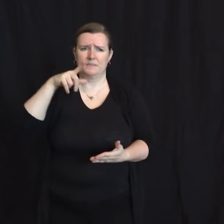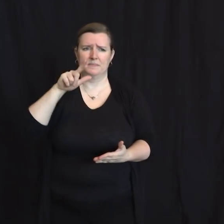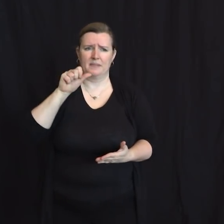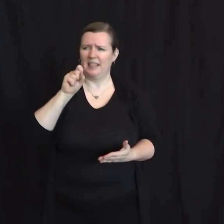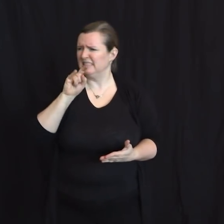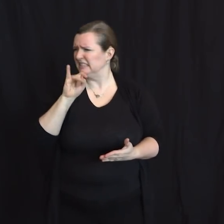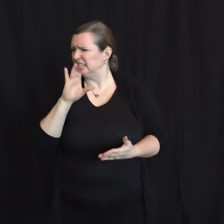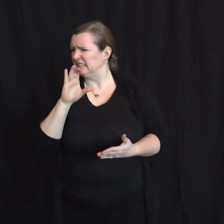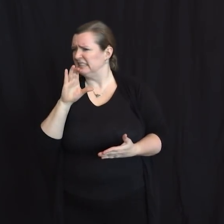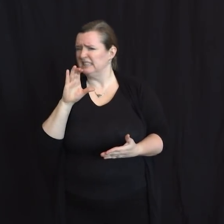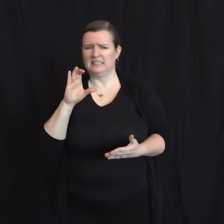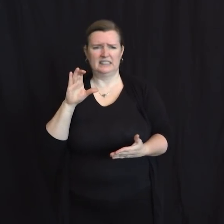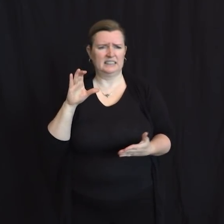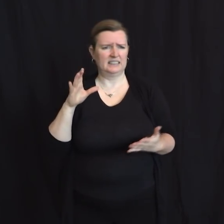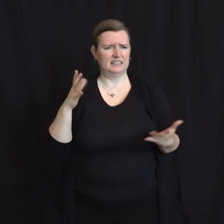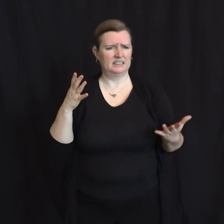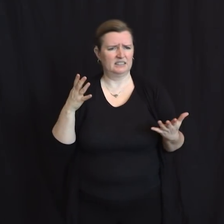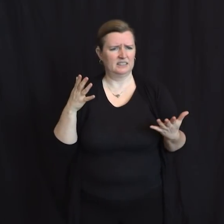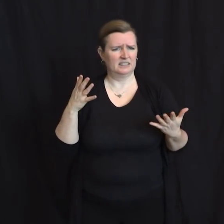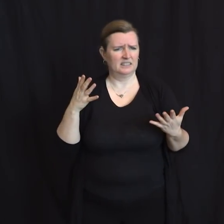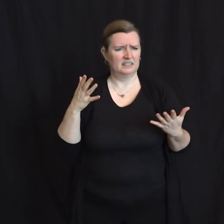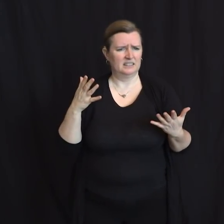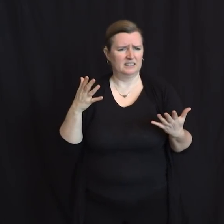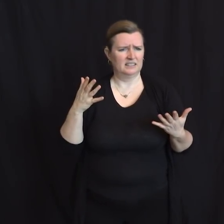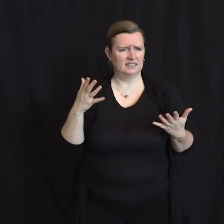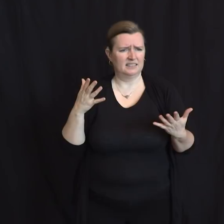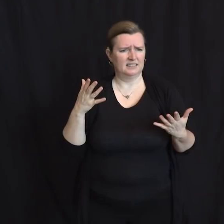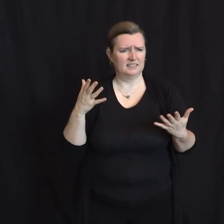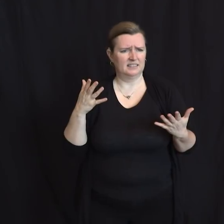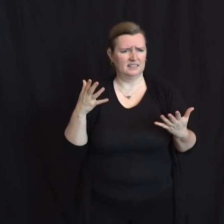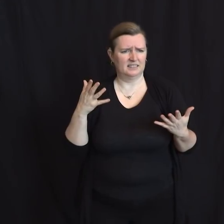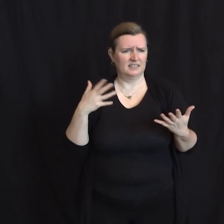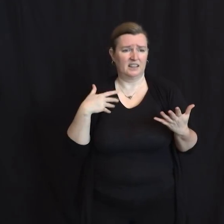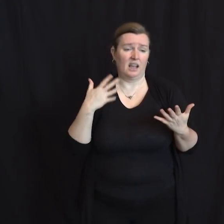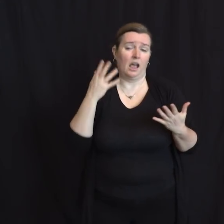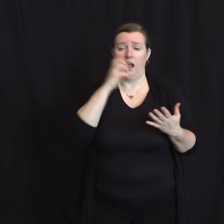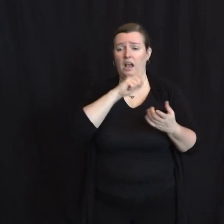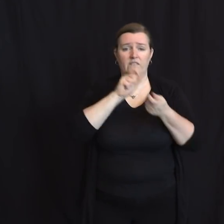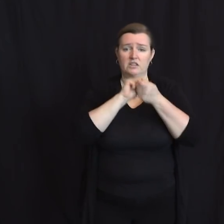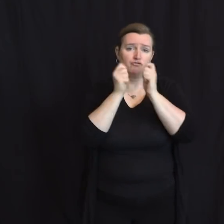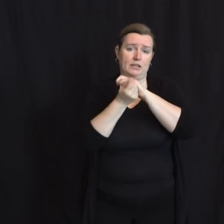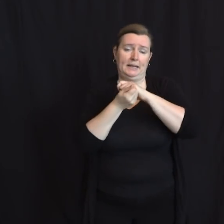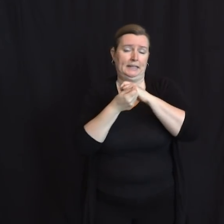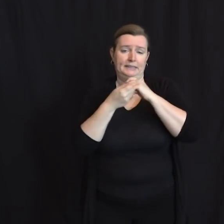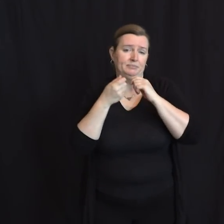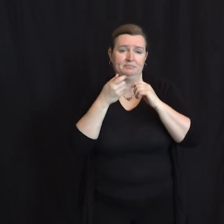world already. So Mahan, maybe you can help us get to a better place on that.